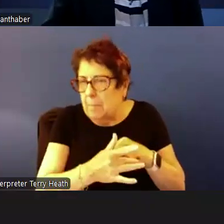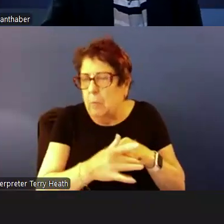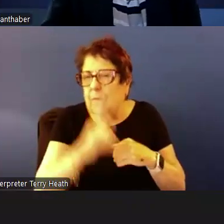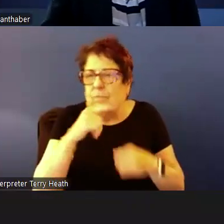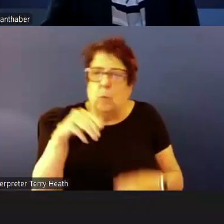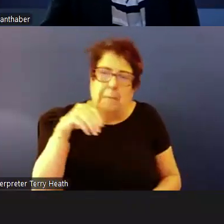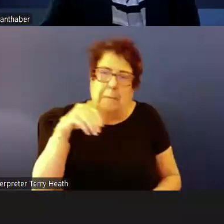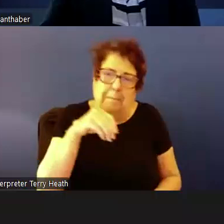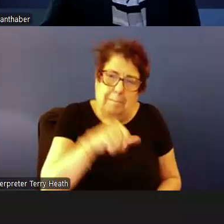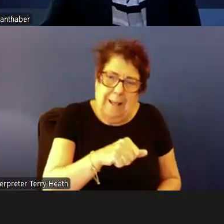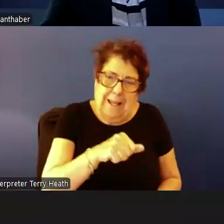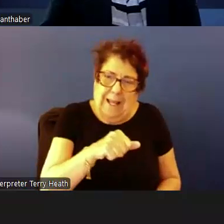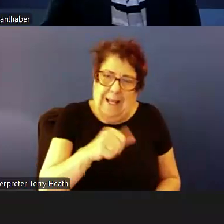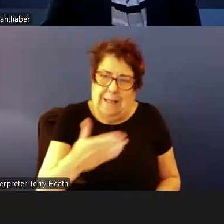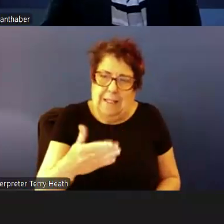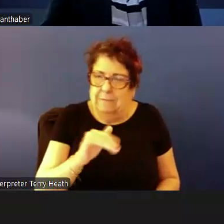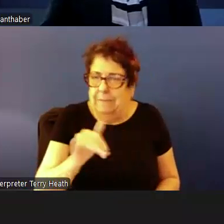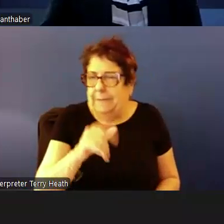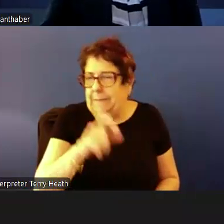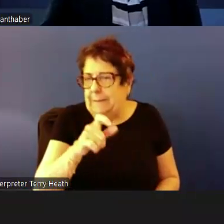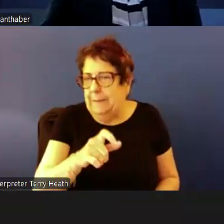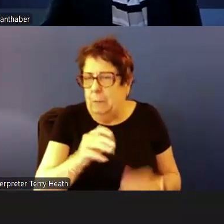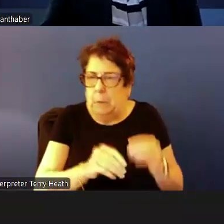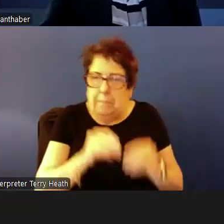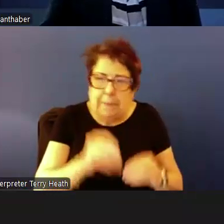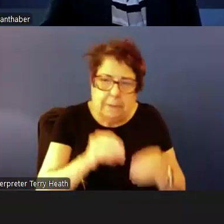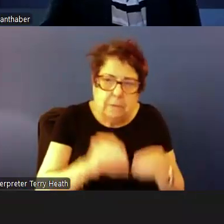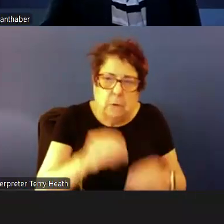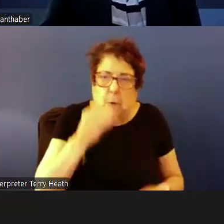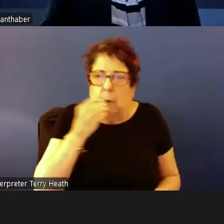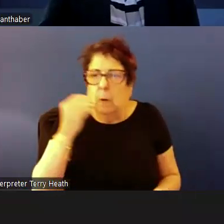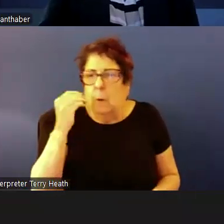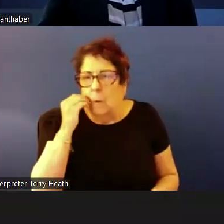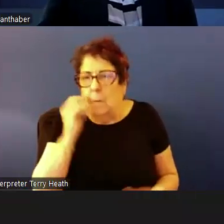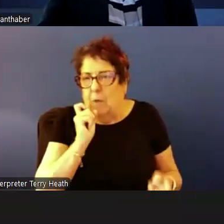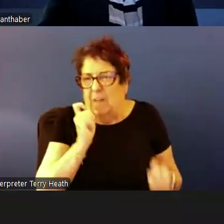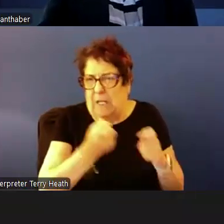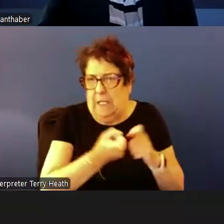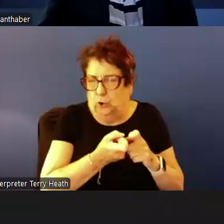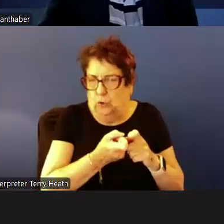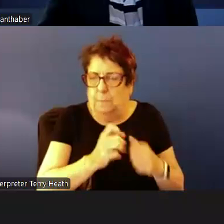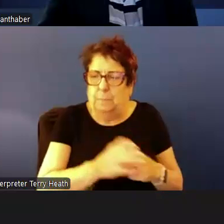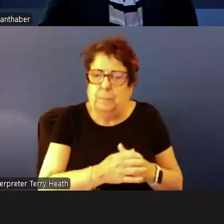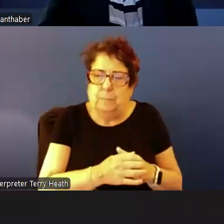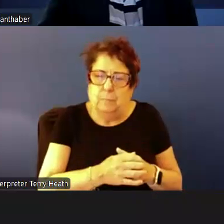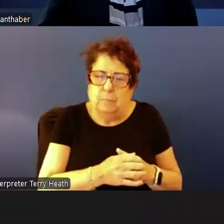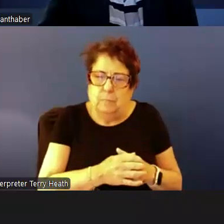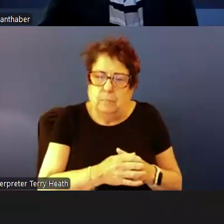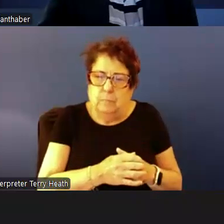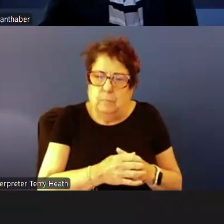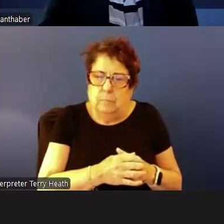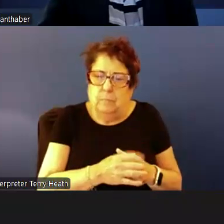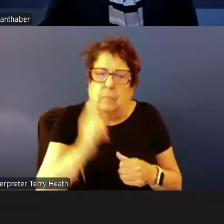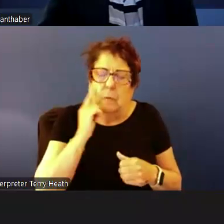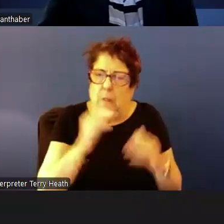things for things like needed repairs and home modifications. And I believe that the Housing Services